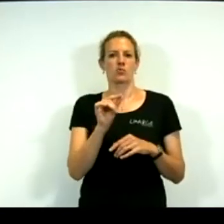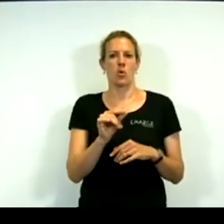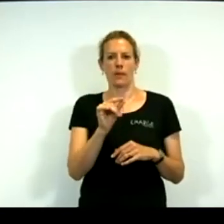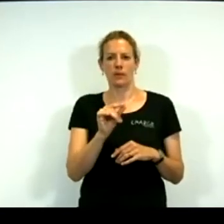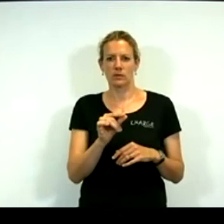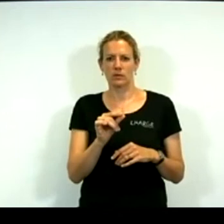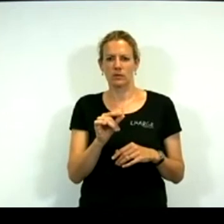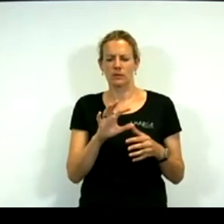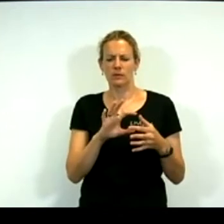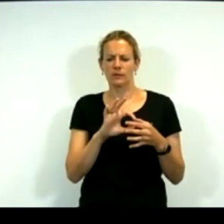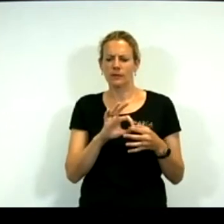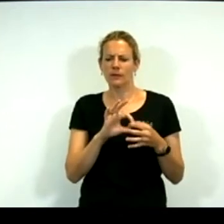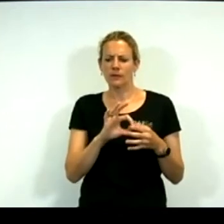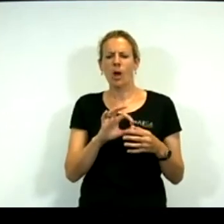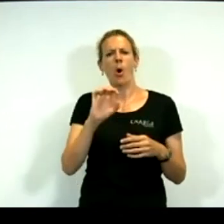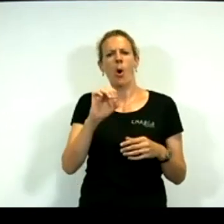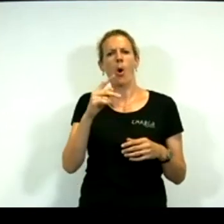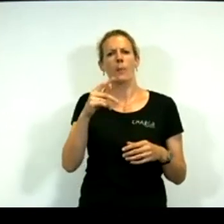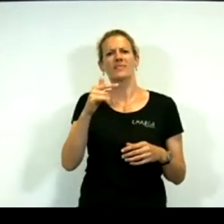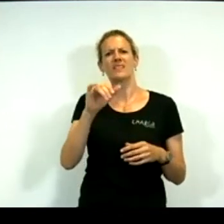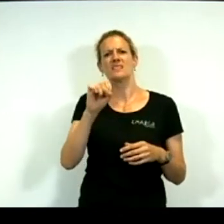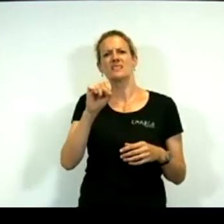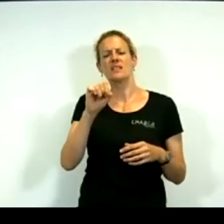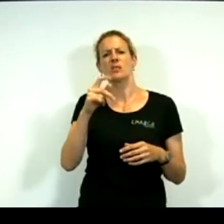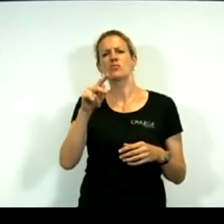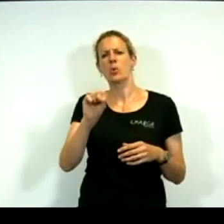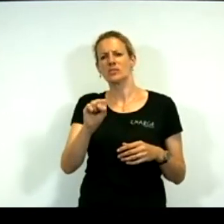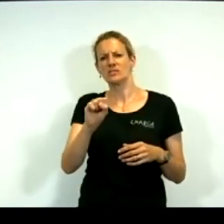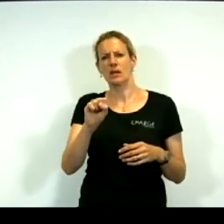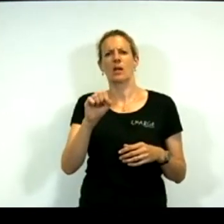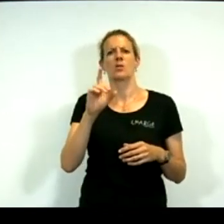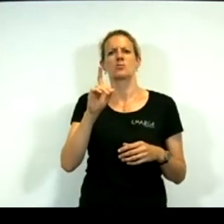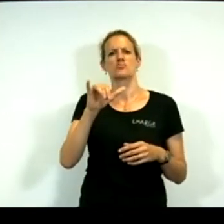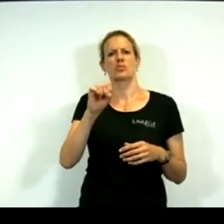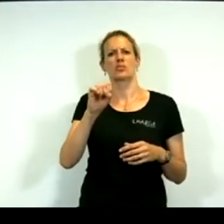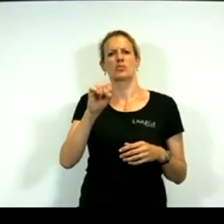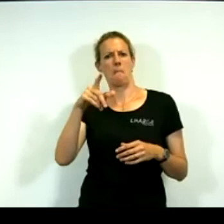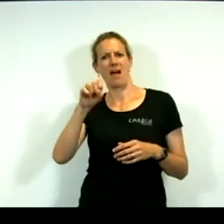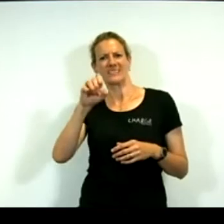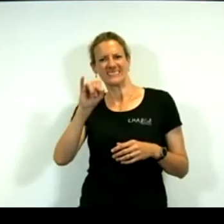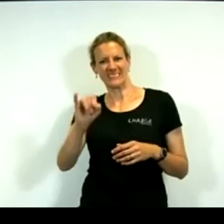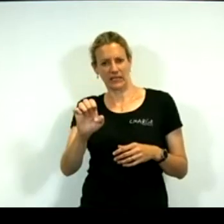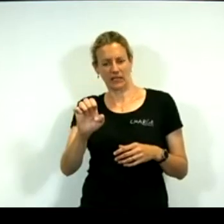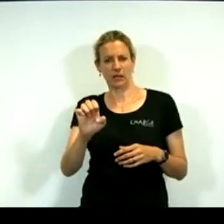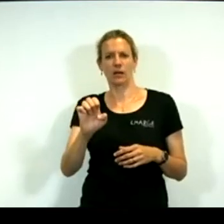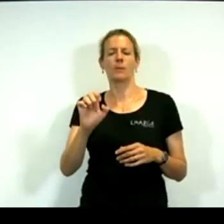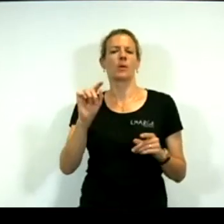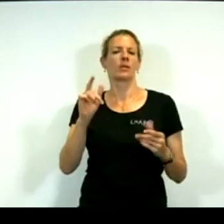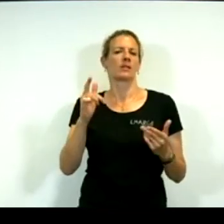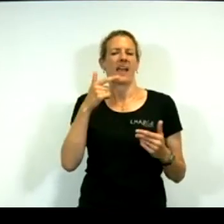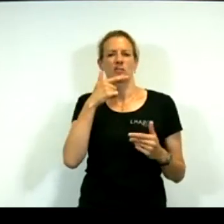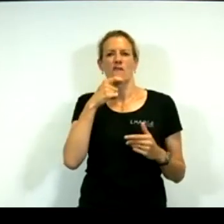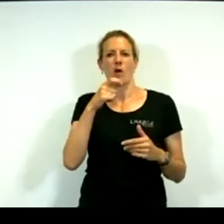it? Opticus dysplasia and the morning glory syndrome. Do you have any experience with children like